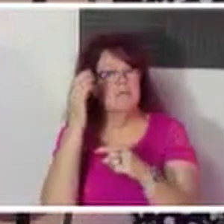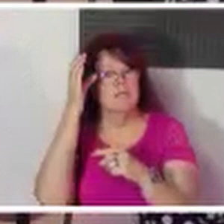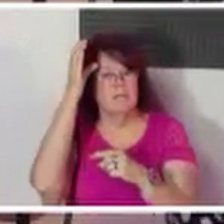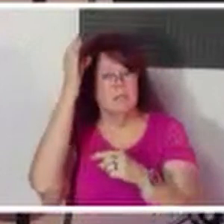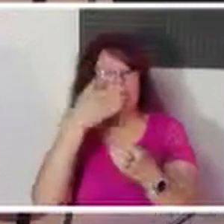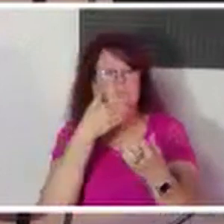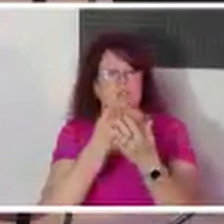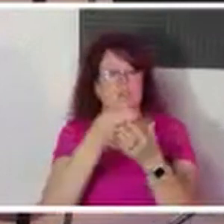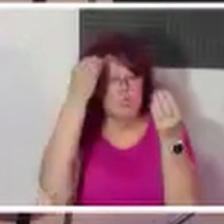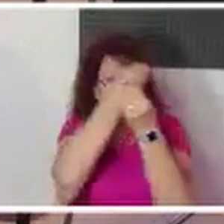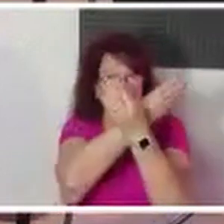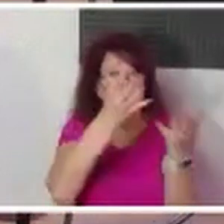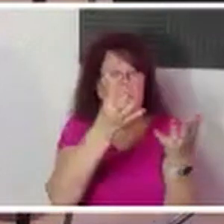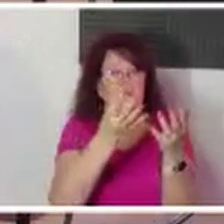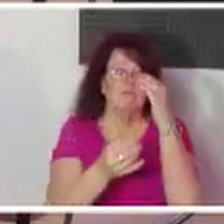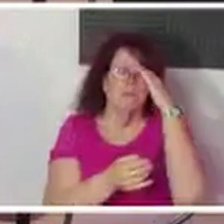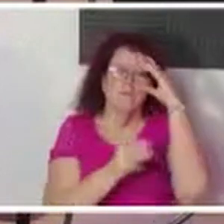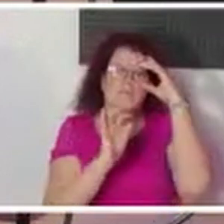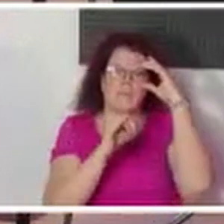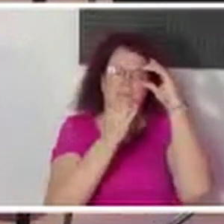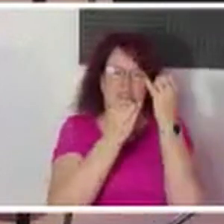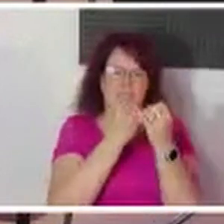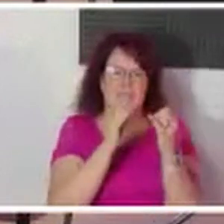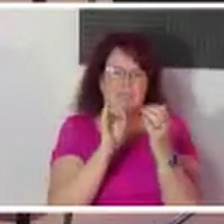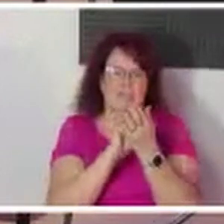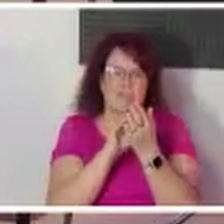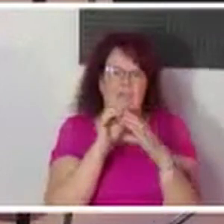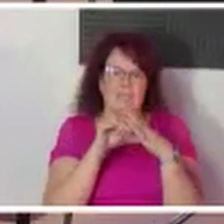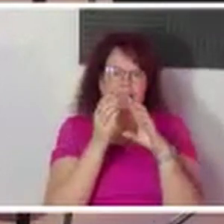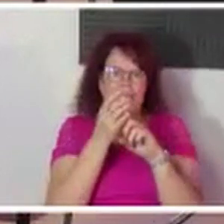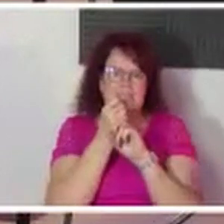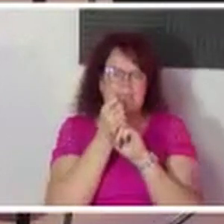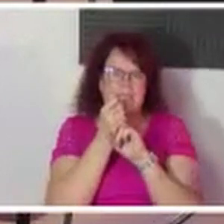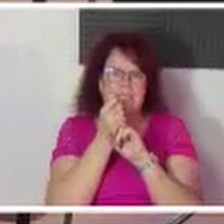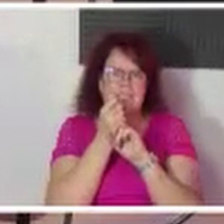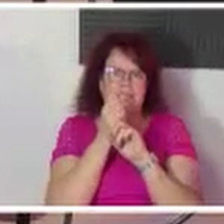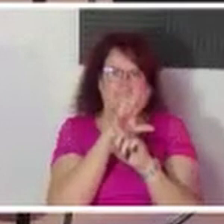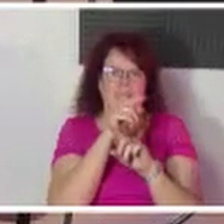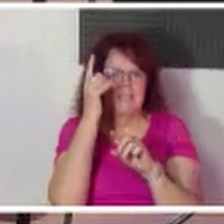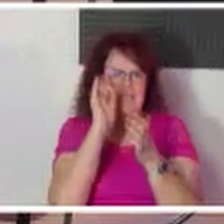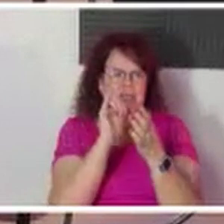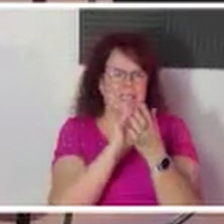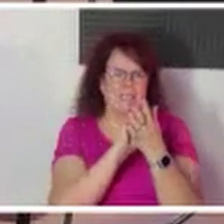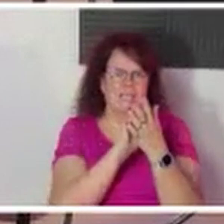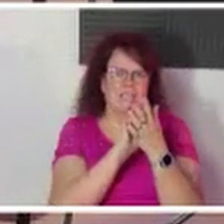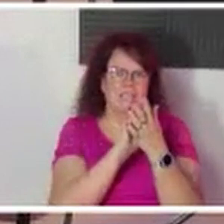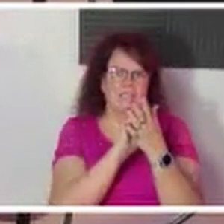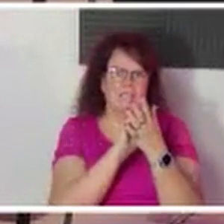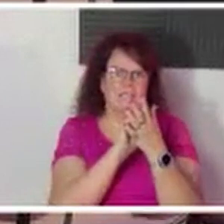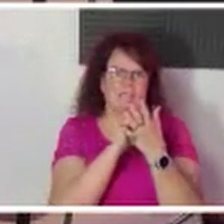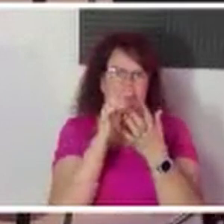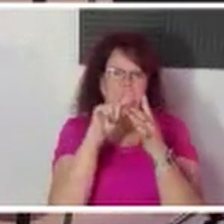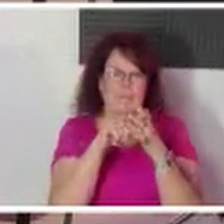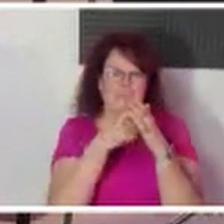news. So that includes individuals sitting in custody, right? And I think of at the